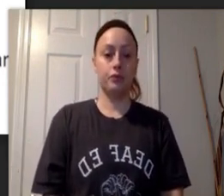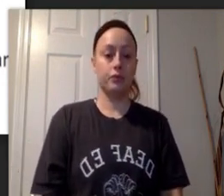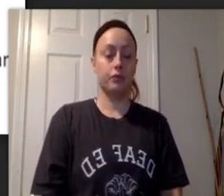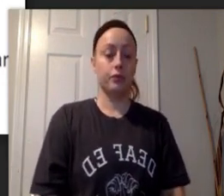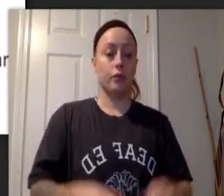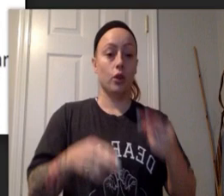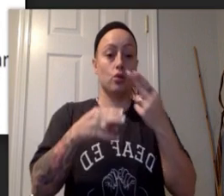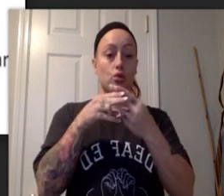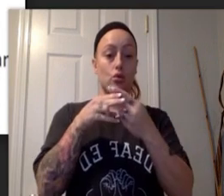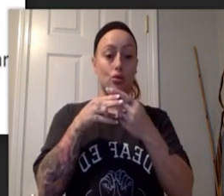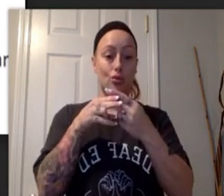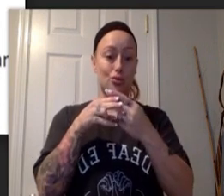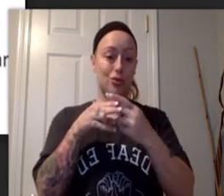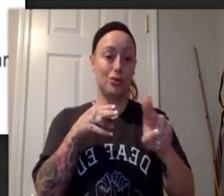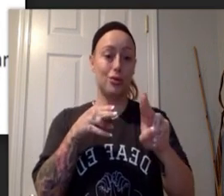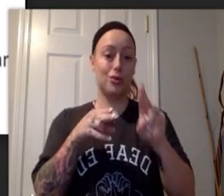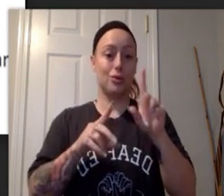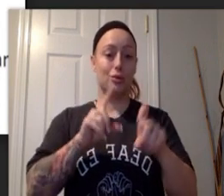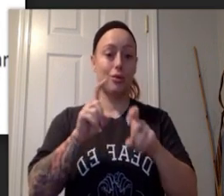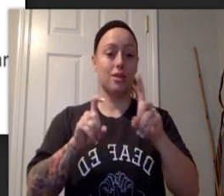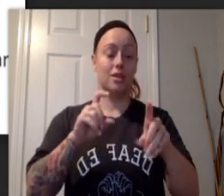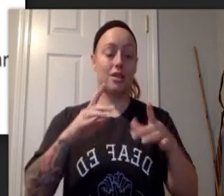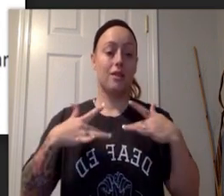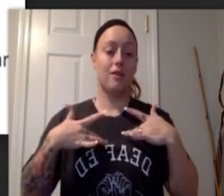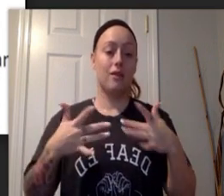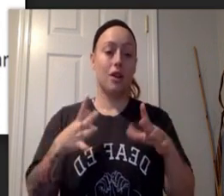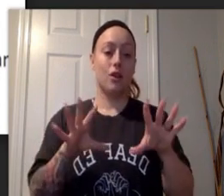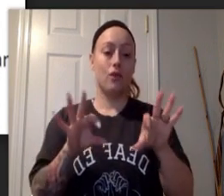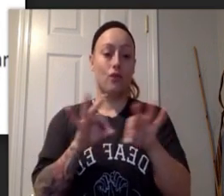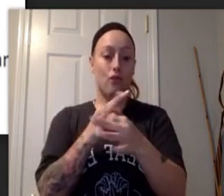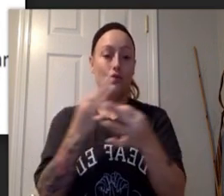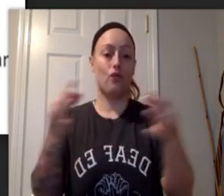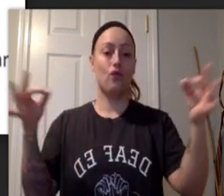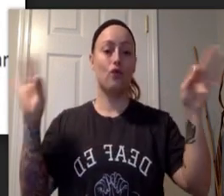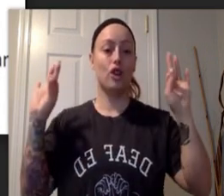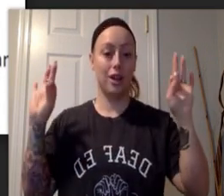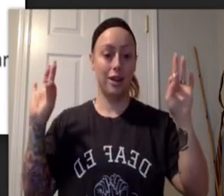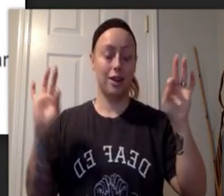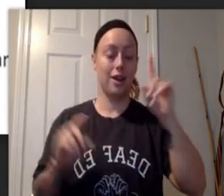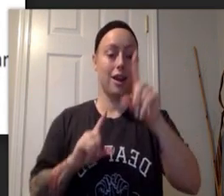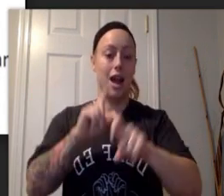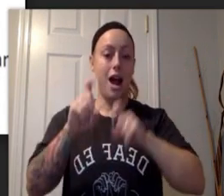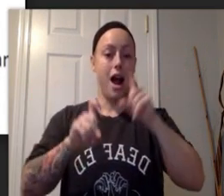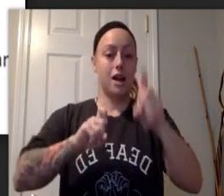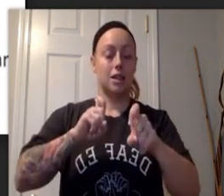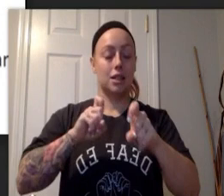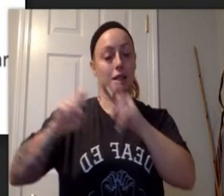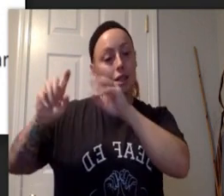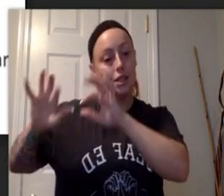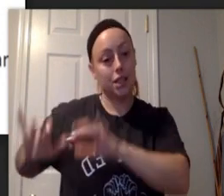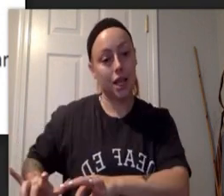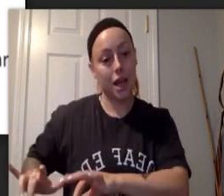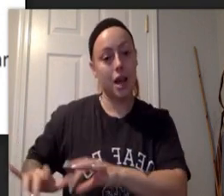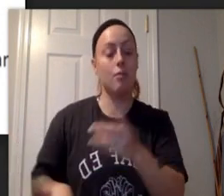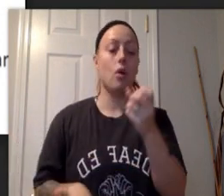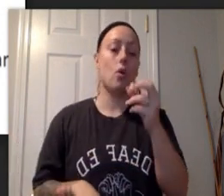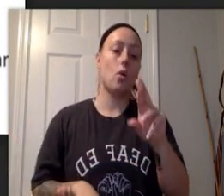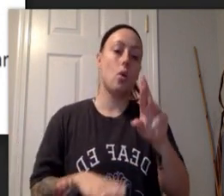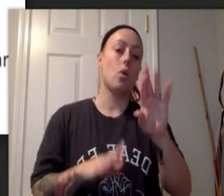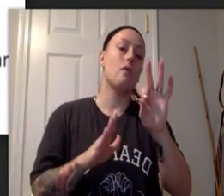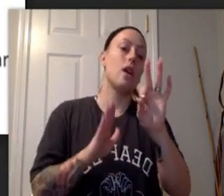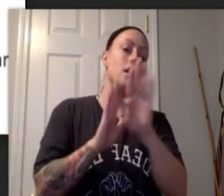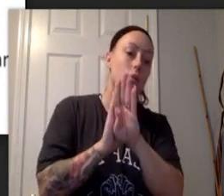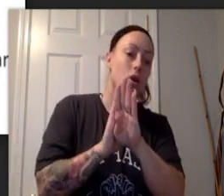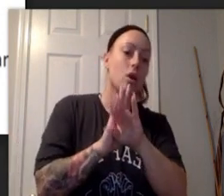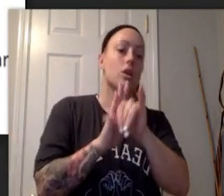questions. Feel free to put your questions or comments, in the comment section, to DM me on Instagram or Facebook, High